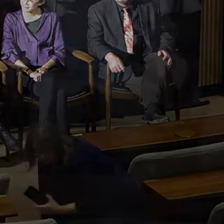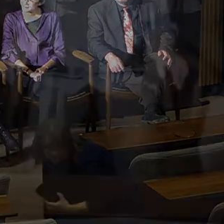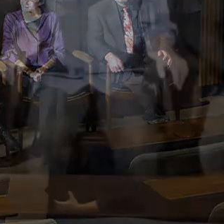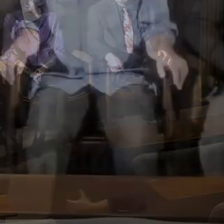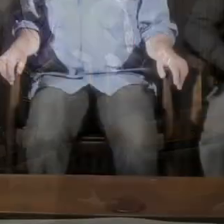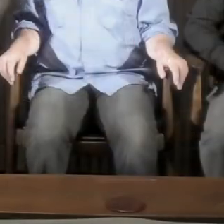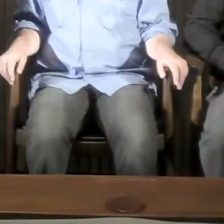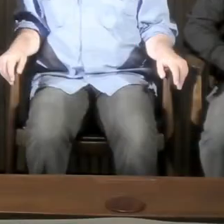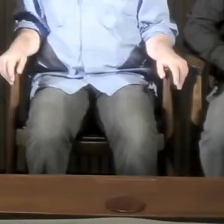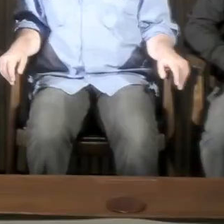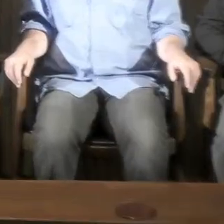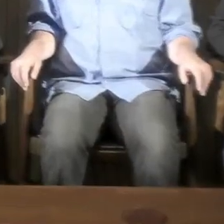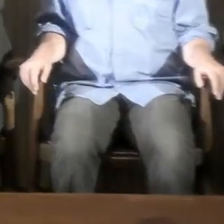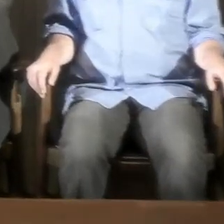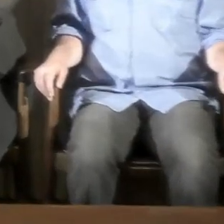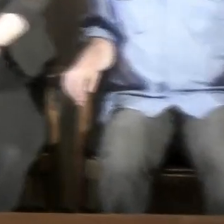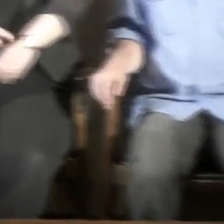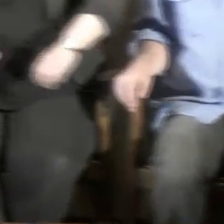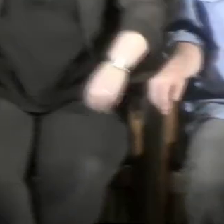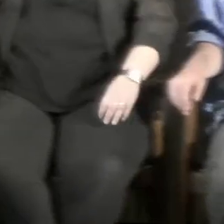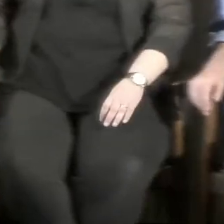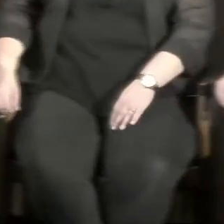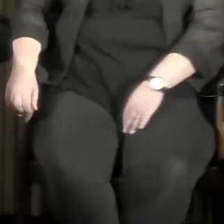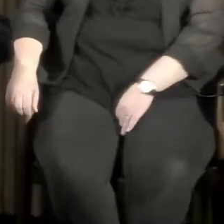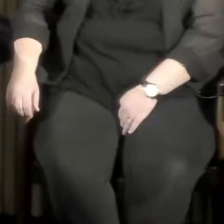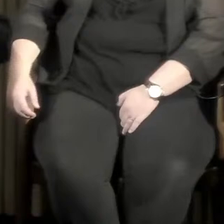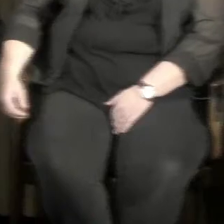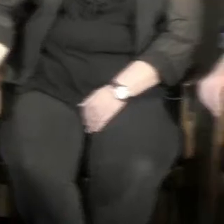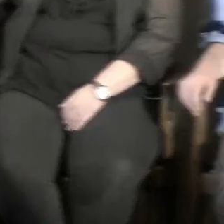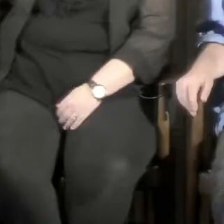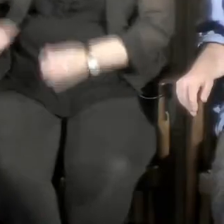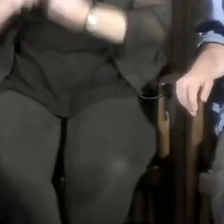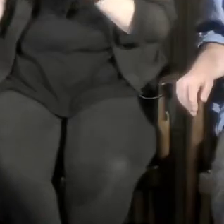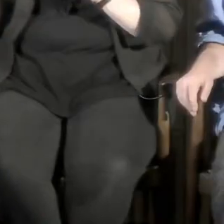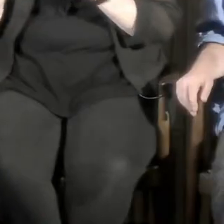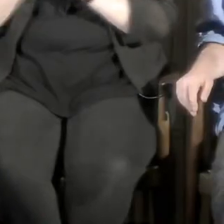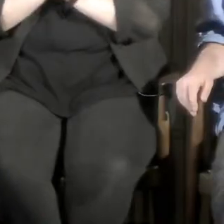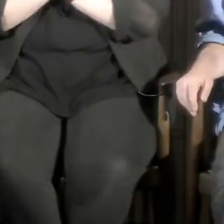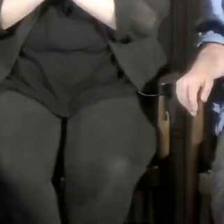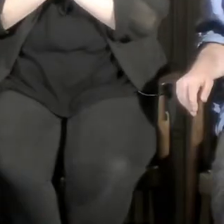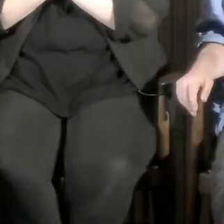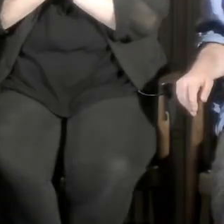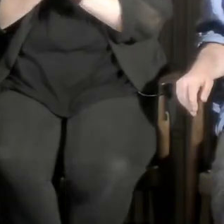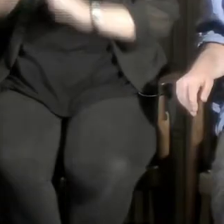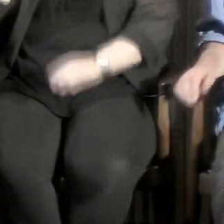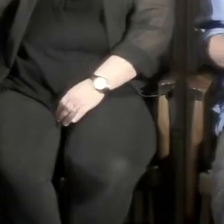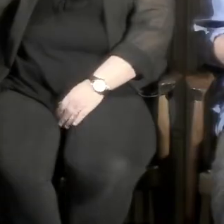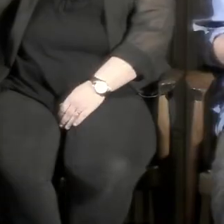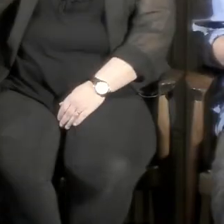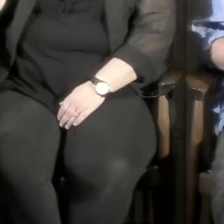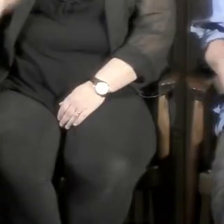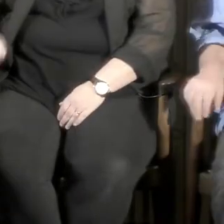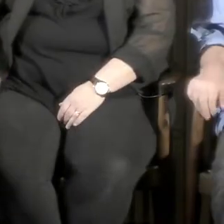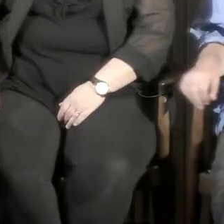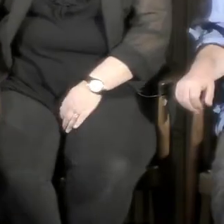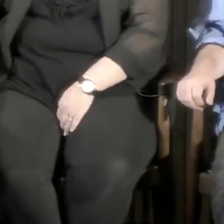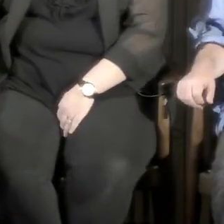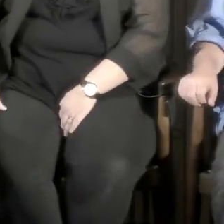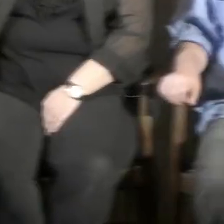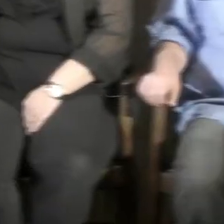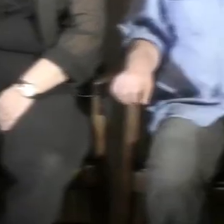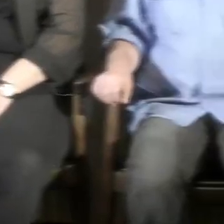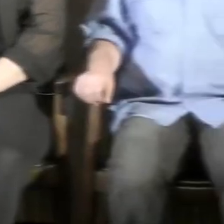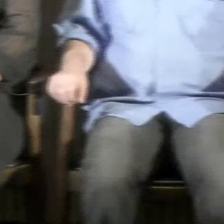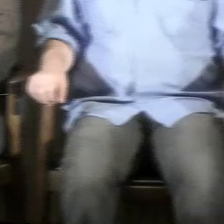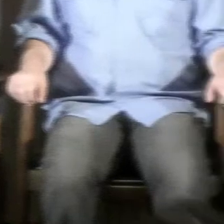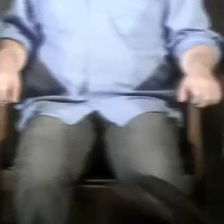Science and Secretary for Education and the Public Awareness of Science. Welcome, Hans. Good evening. Next we have